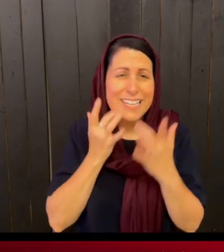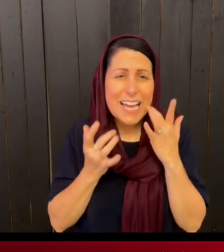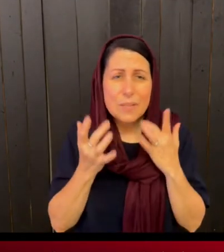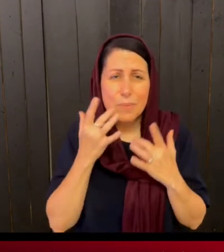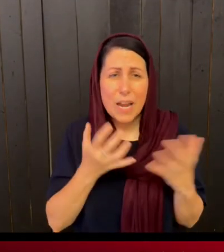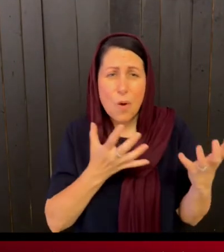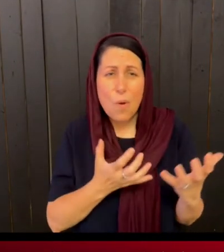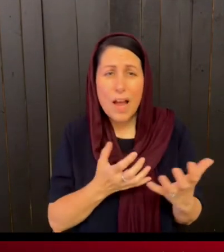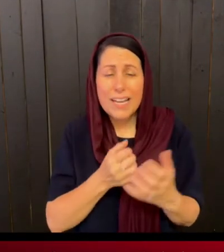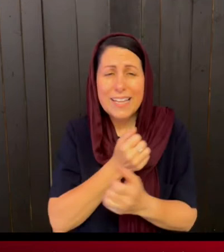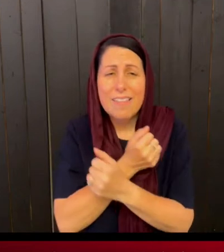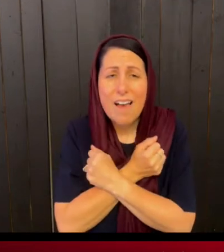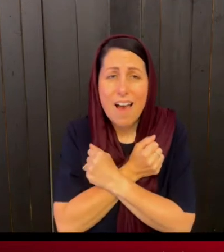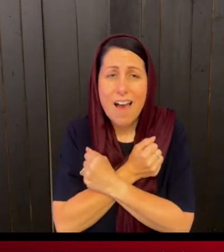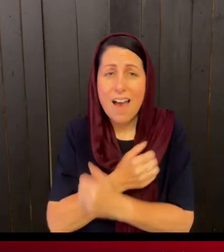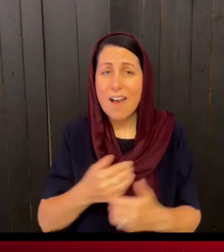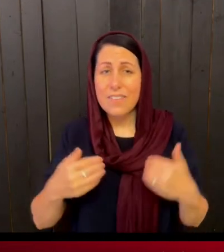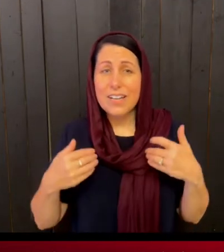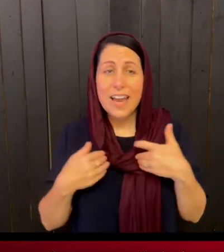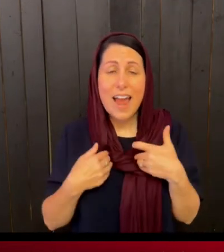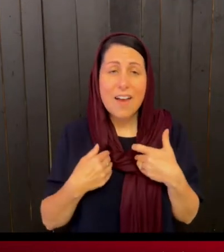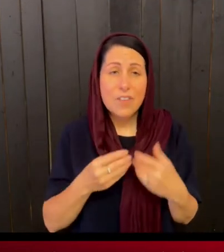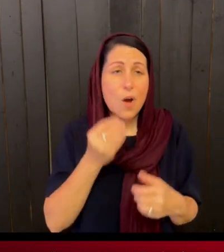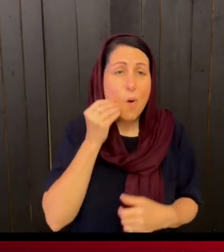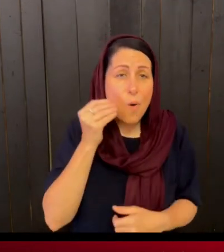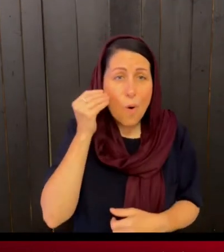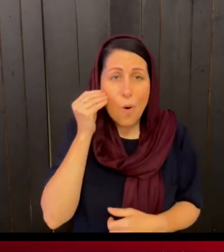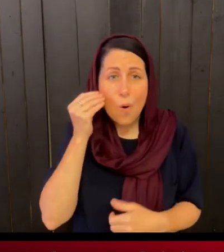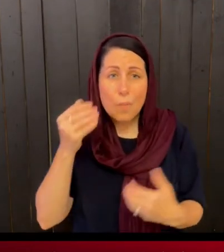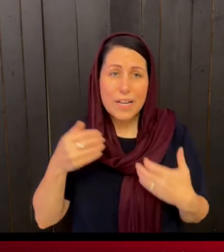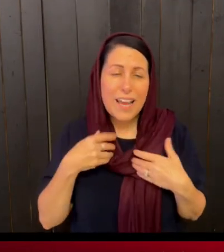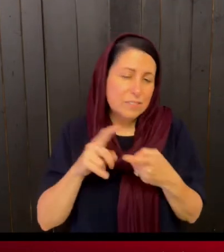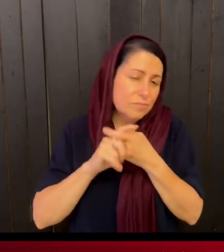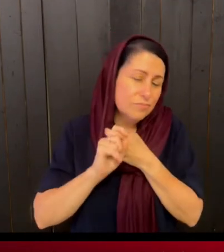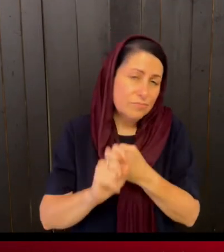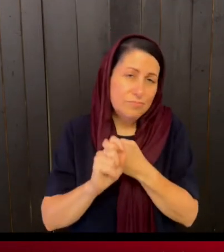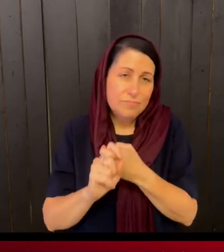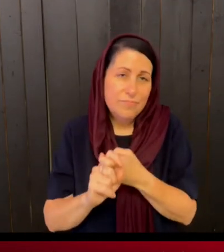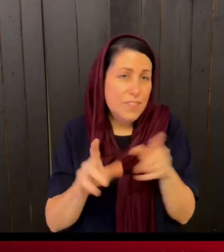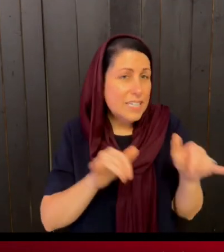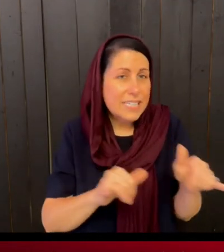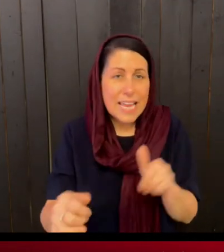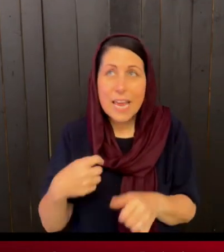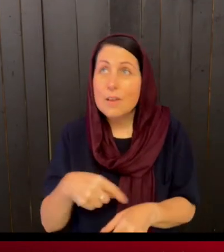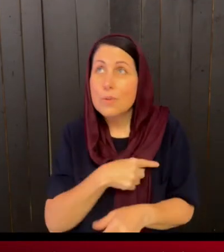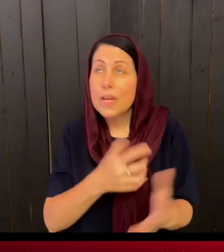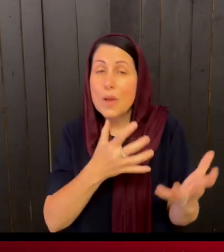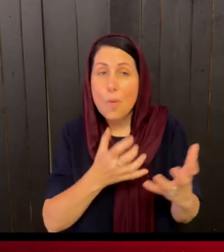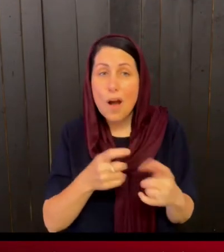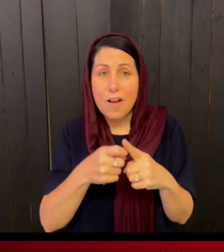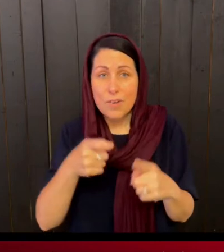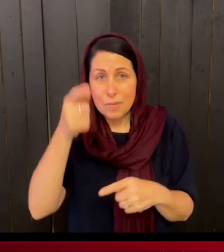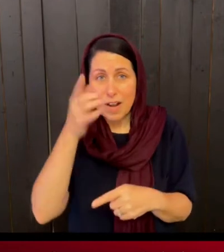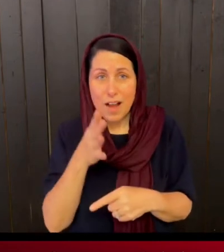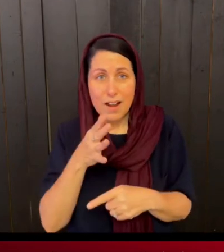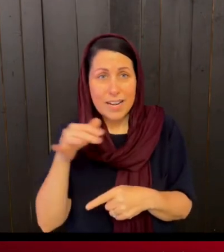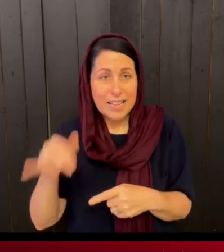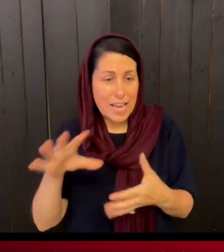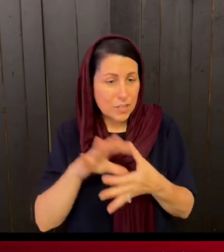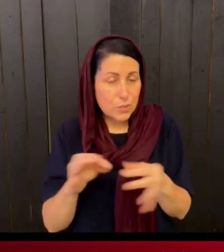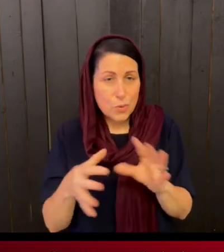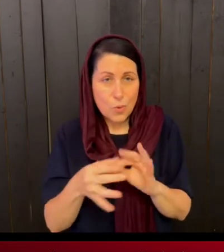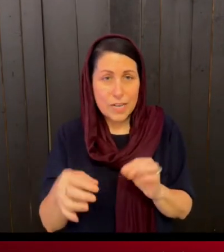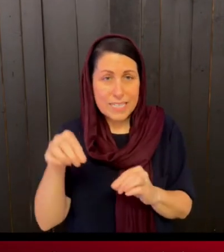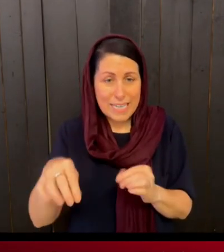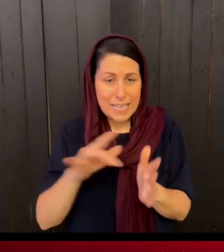have a home and to have that companionship the same way we want from God. And that story's in the Bible for a